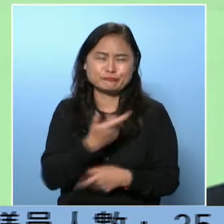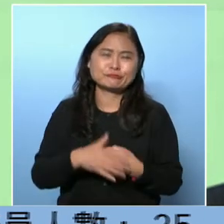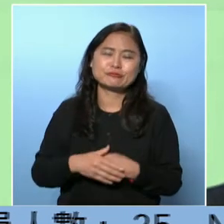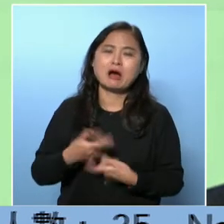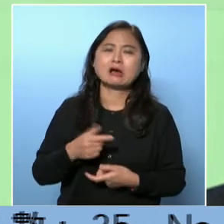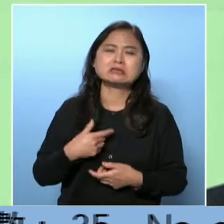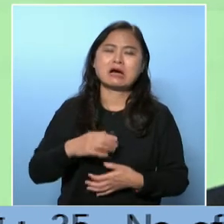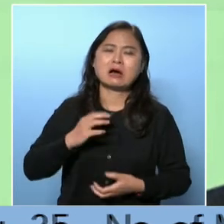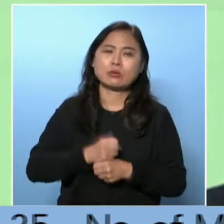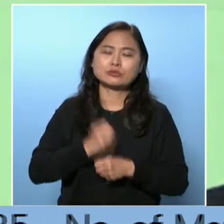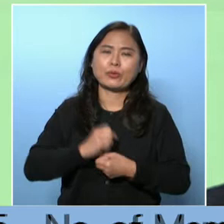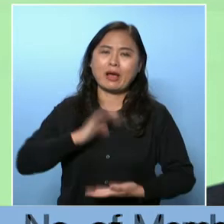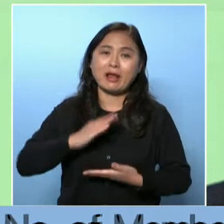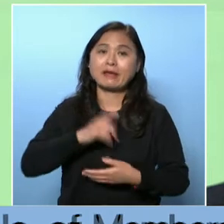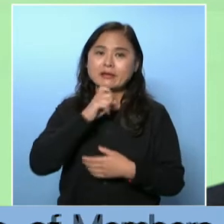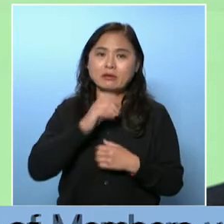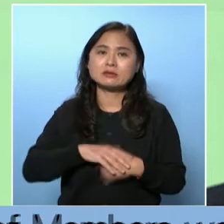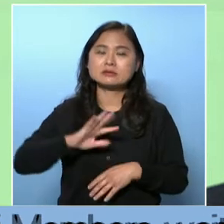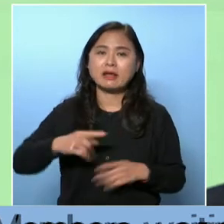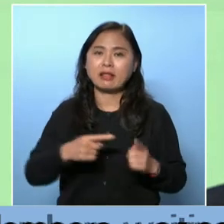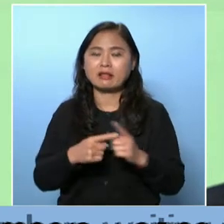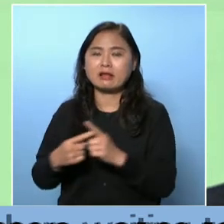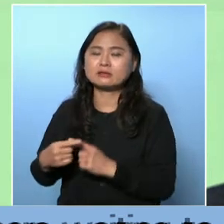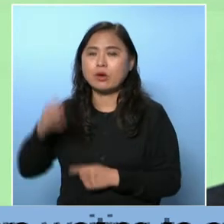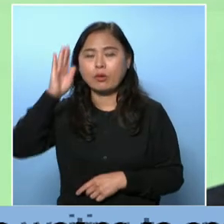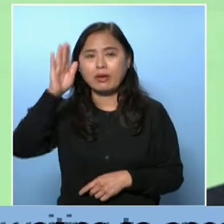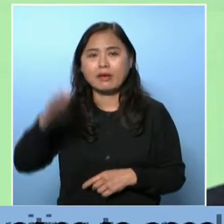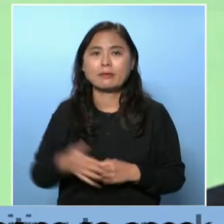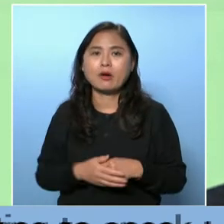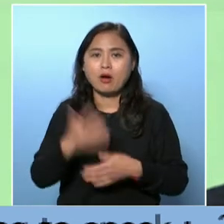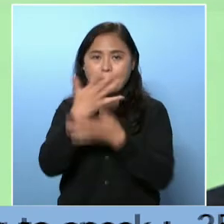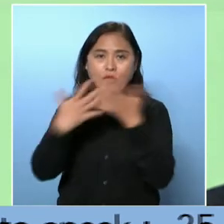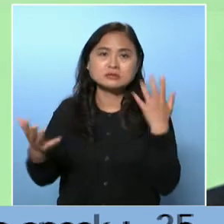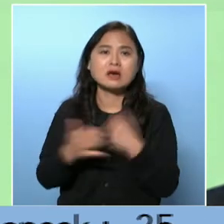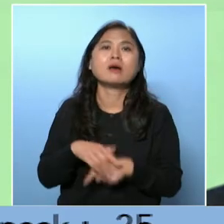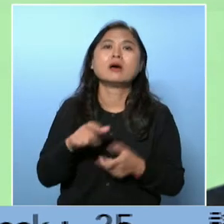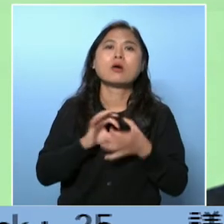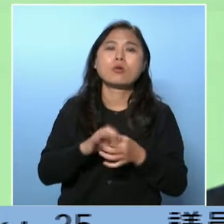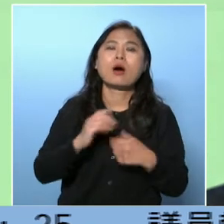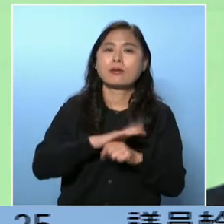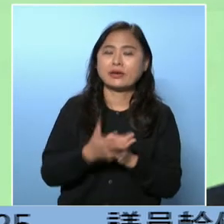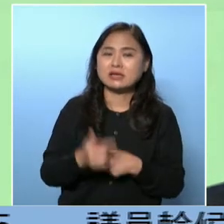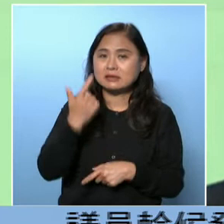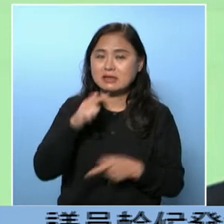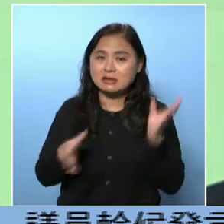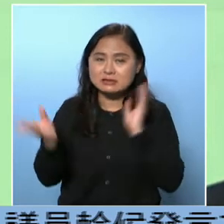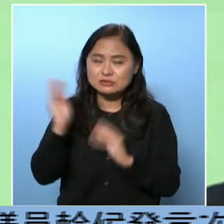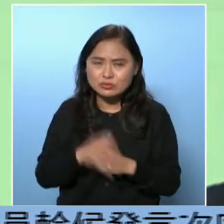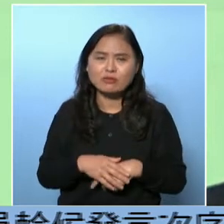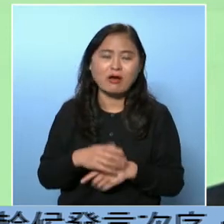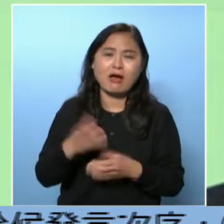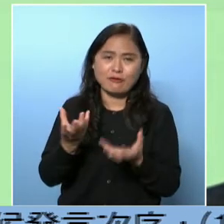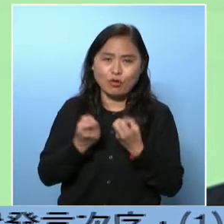four or five days later. I understand the difficulties faced by the frontline people. But on the other hand, many